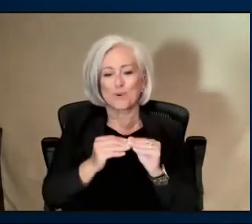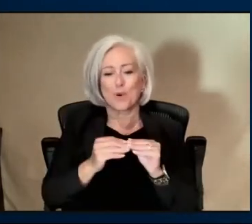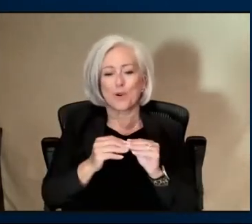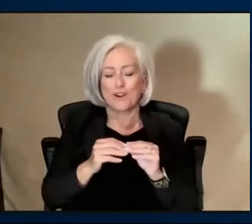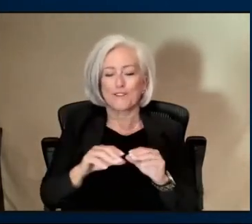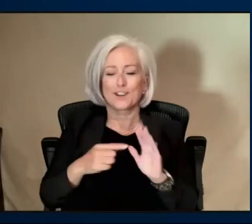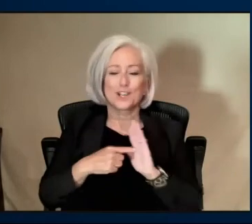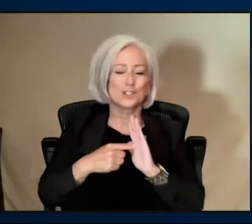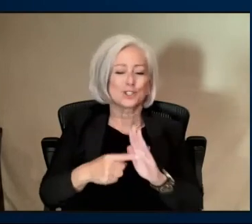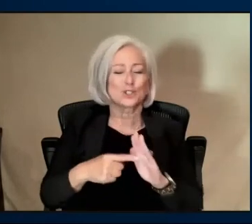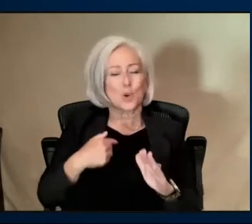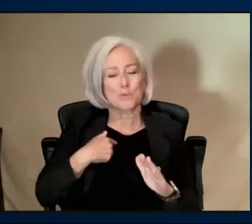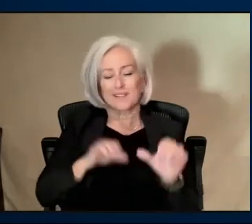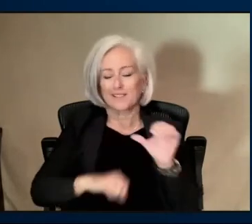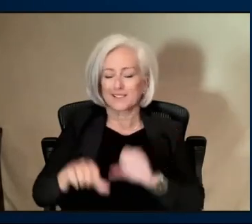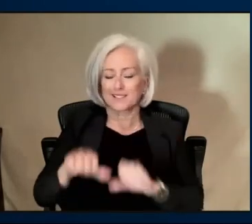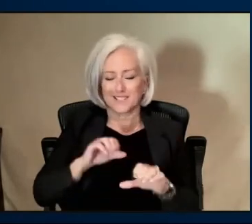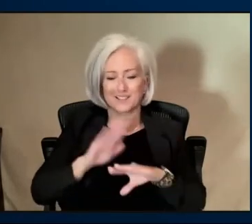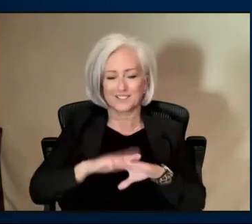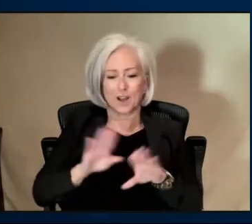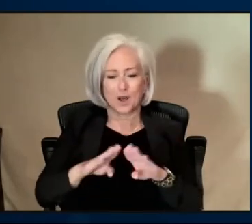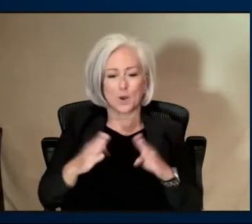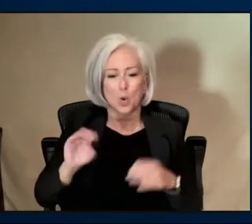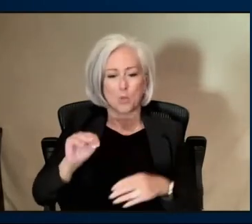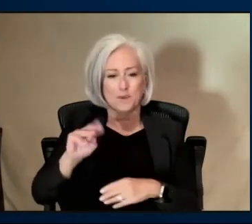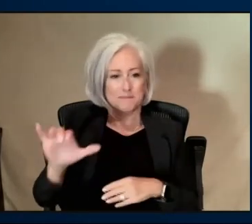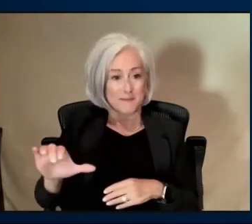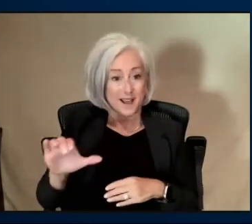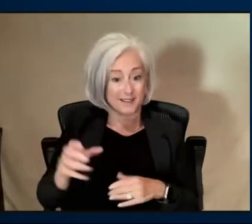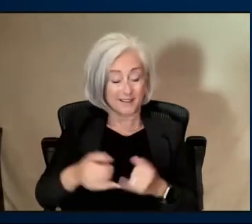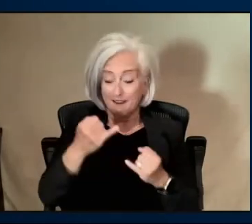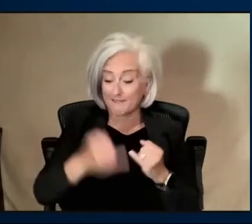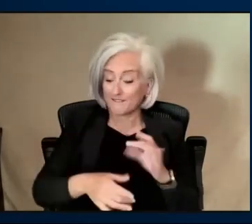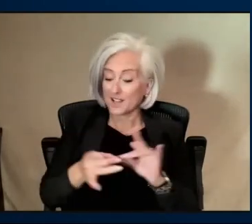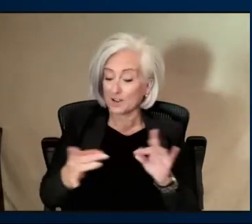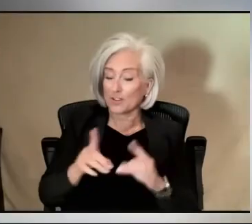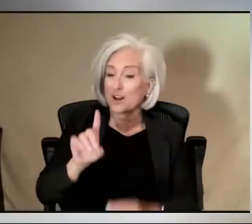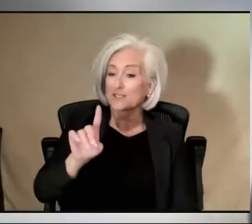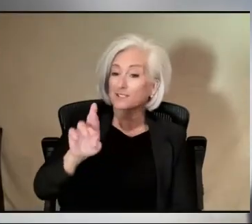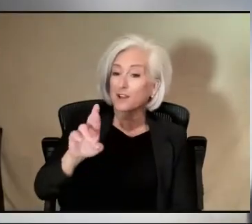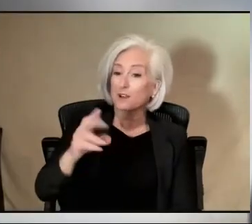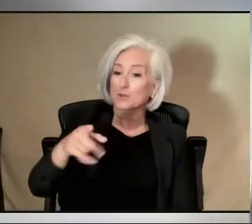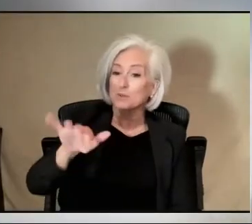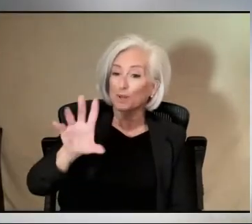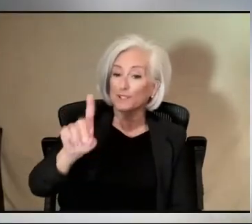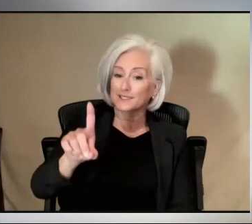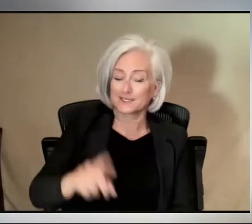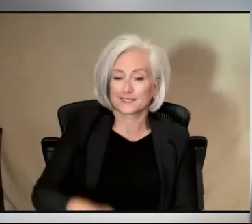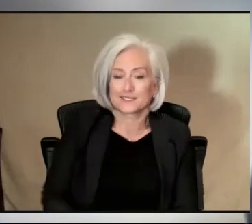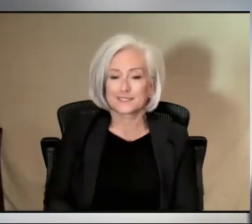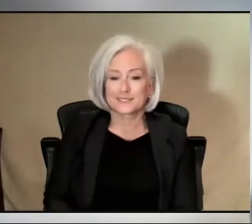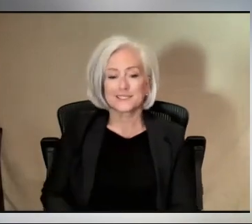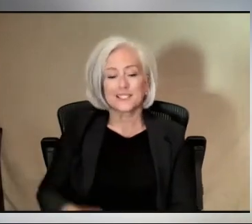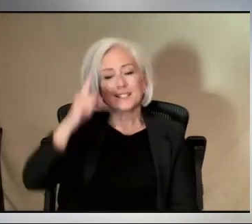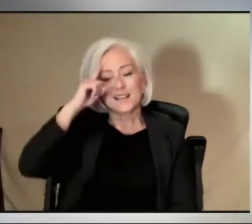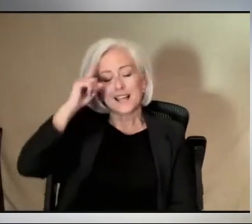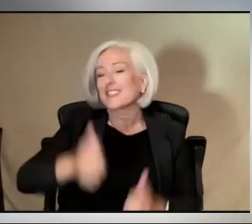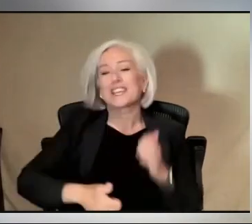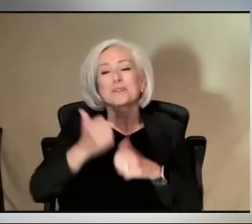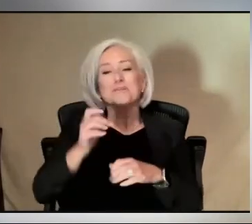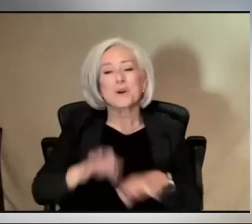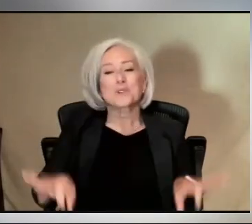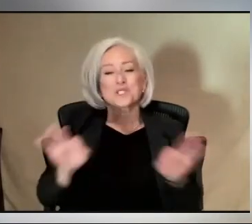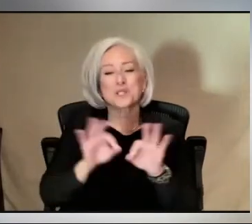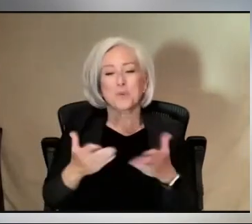mics. Let's get our final thoughts from our guest, Dr. Pullen. I think the most important thing,